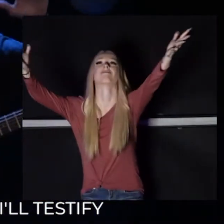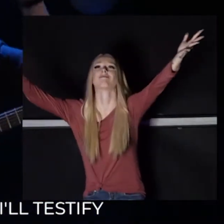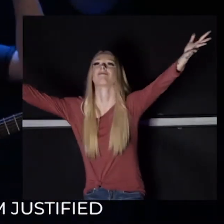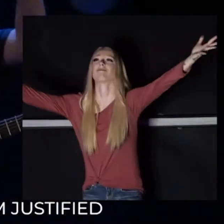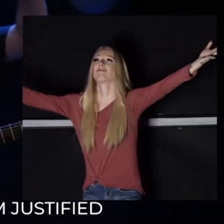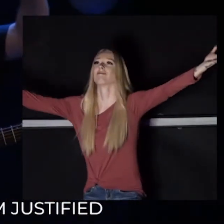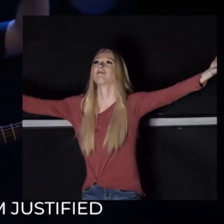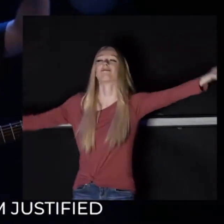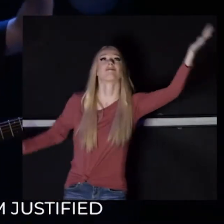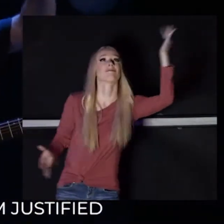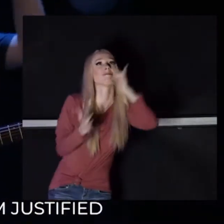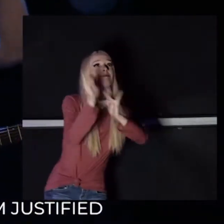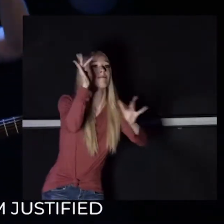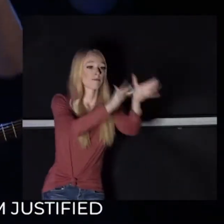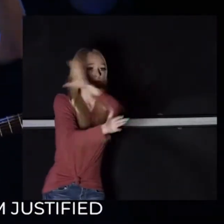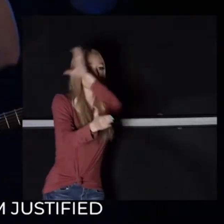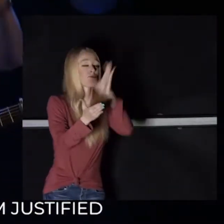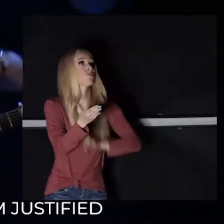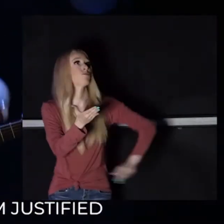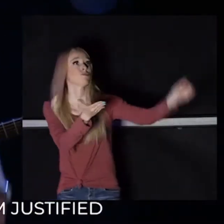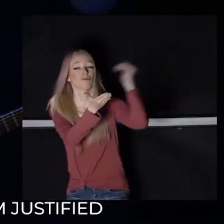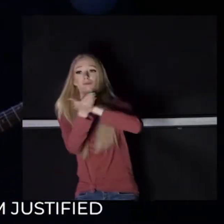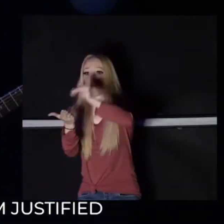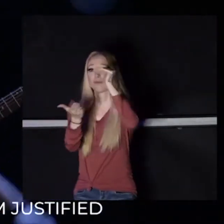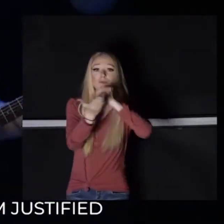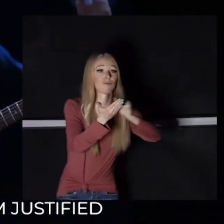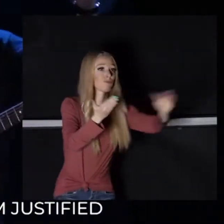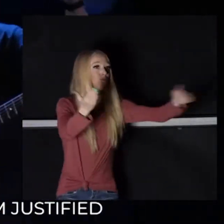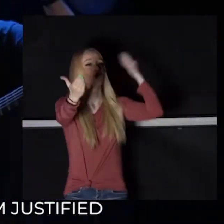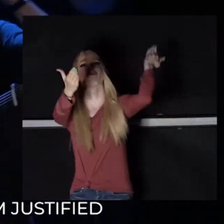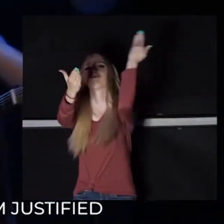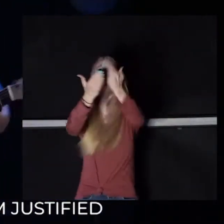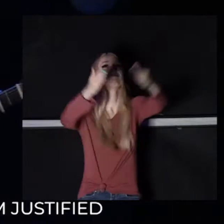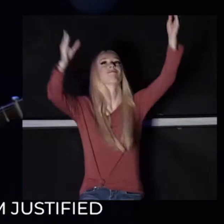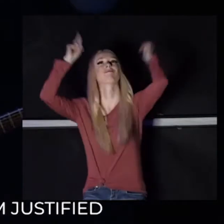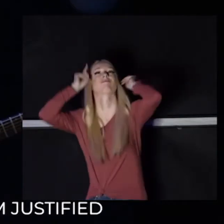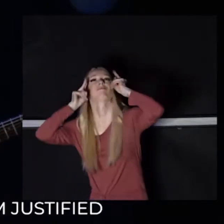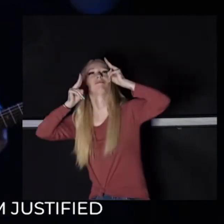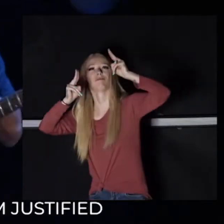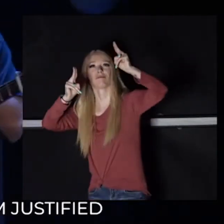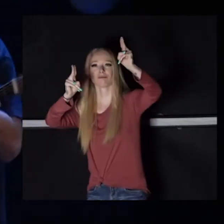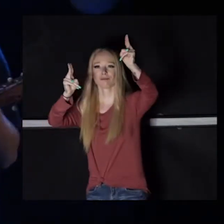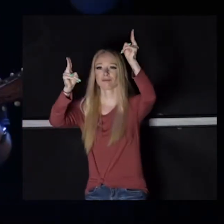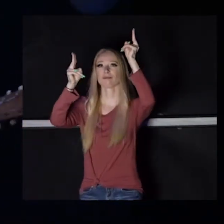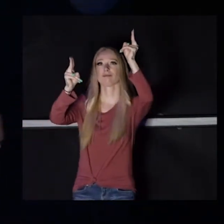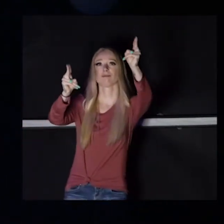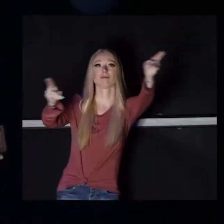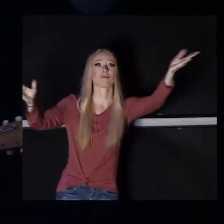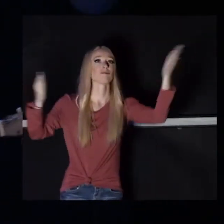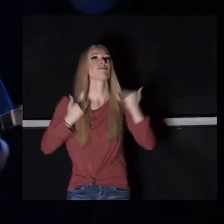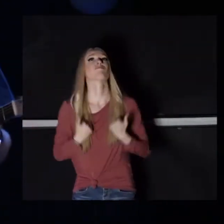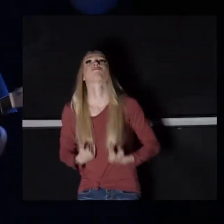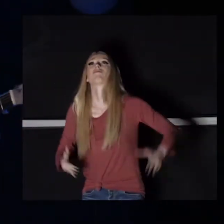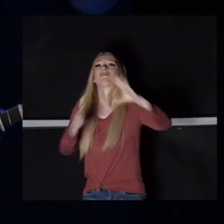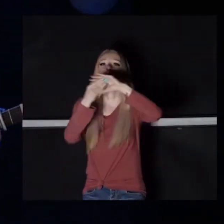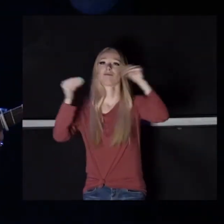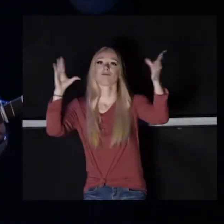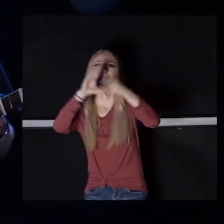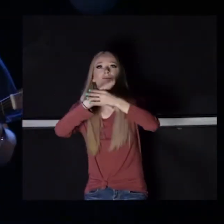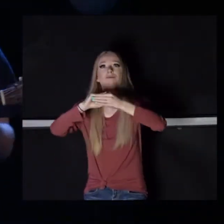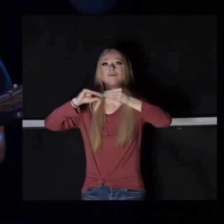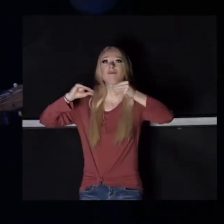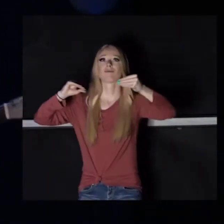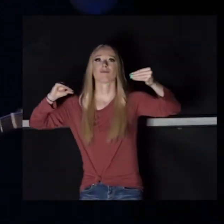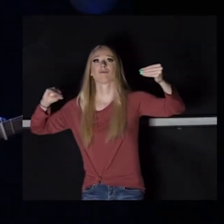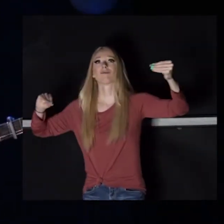I'll testify. By Jesus Christ the righteous, I'm justified. This is